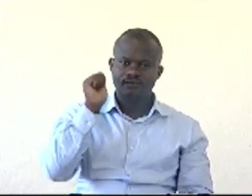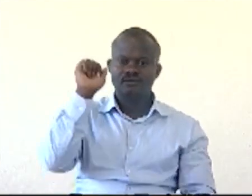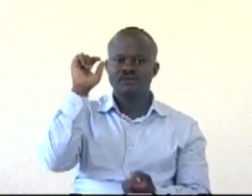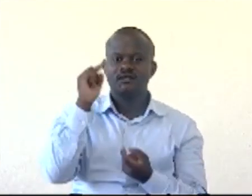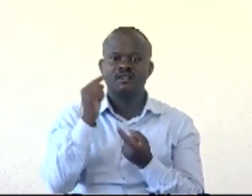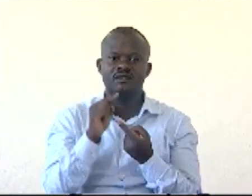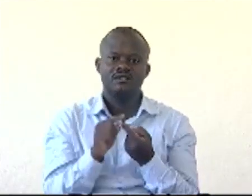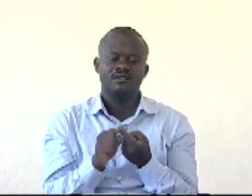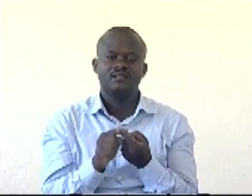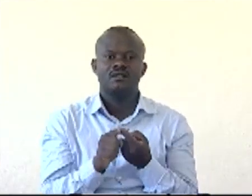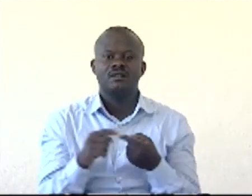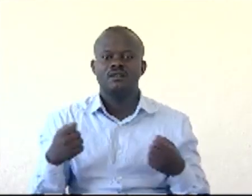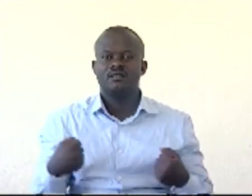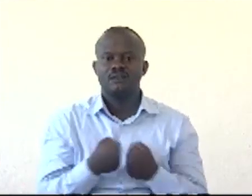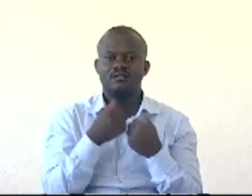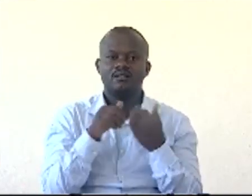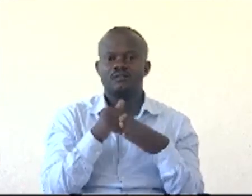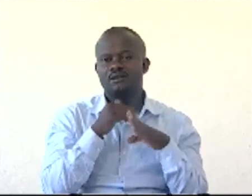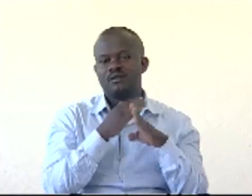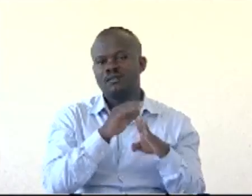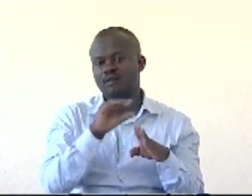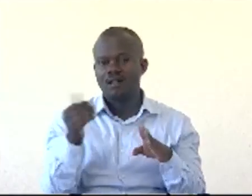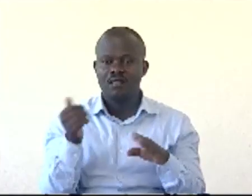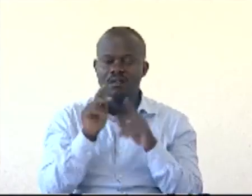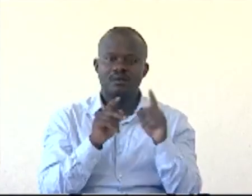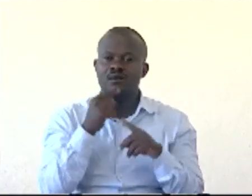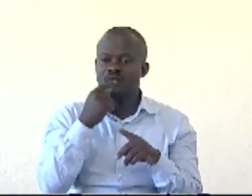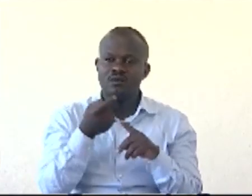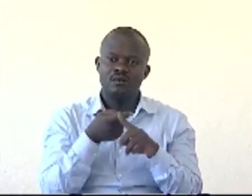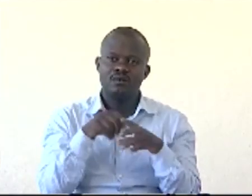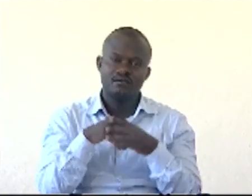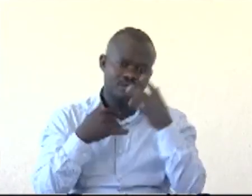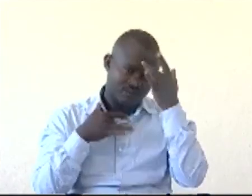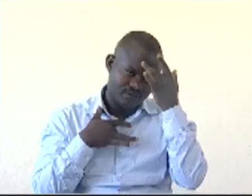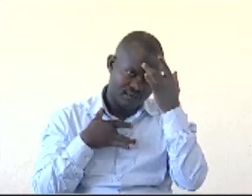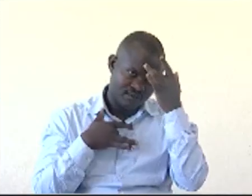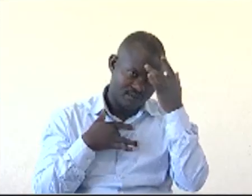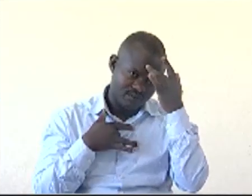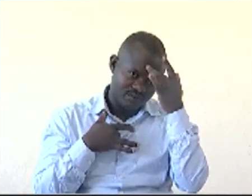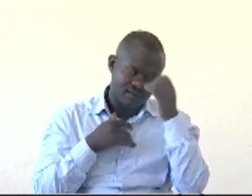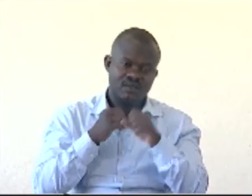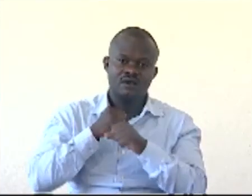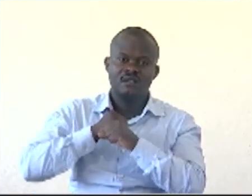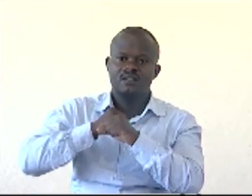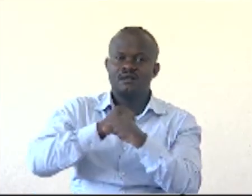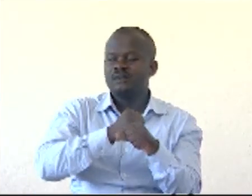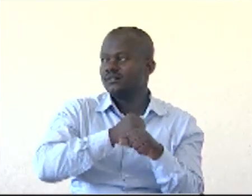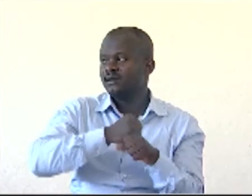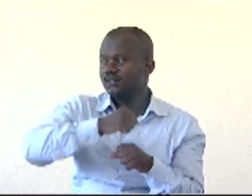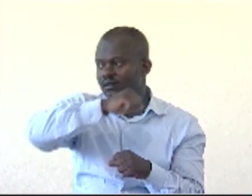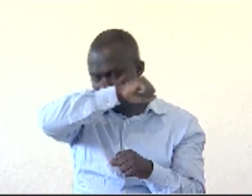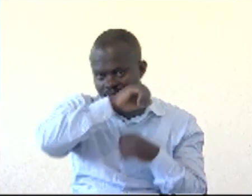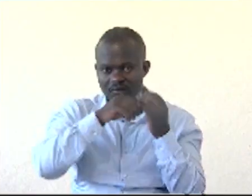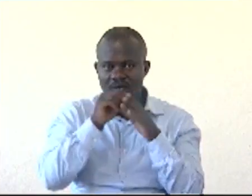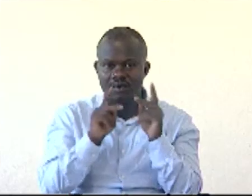reducing risks, or you're preventing other people from getting the disease. Cover the cough or sneeze. People